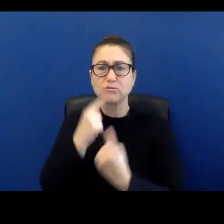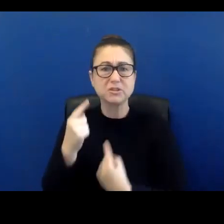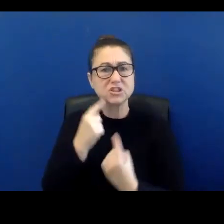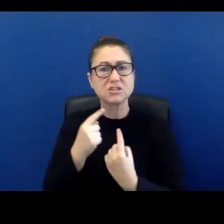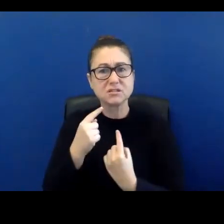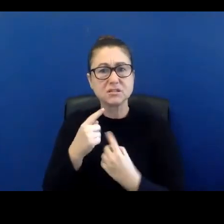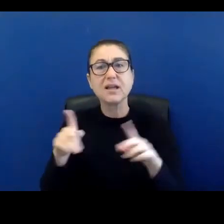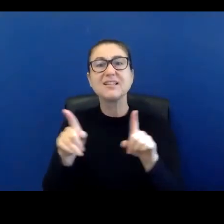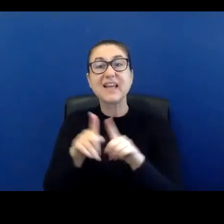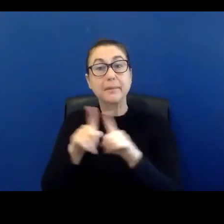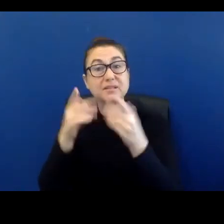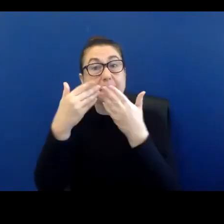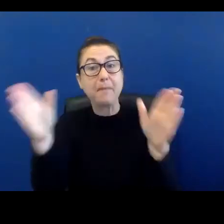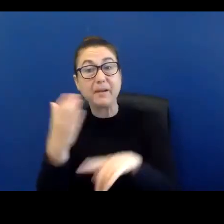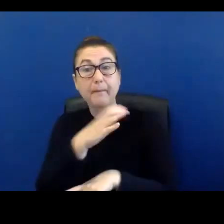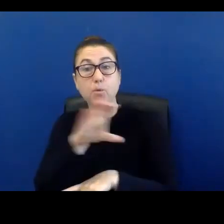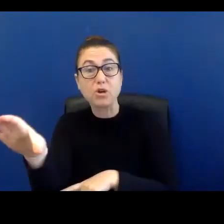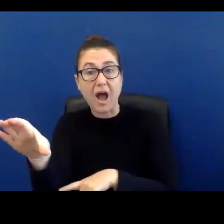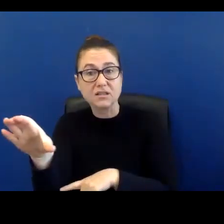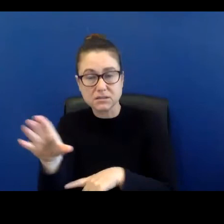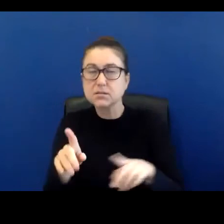public broadcasters currently are.